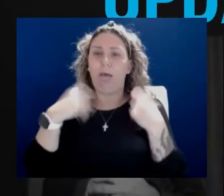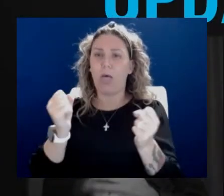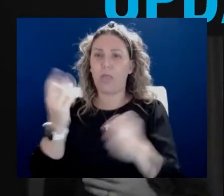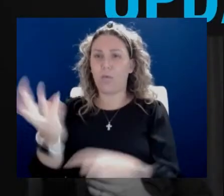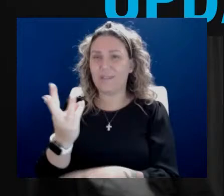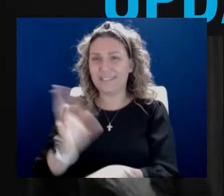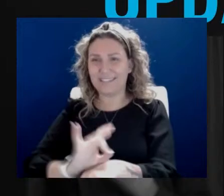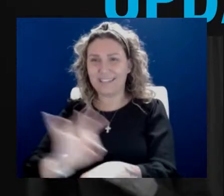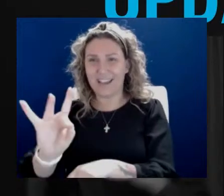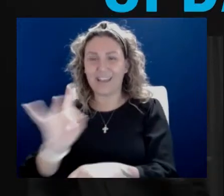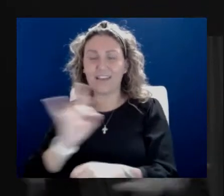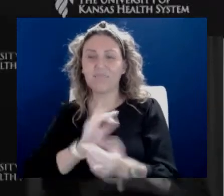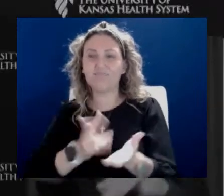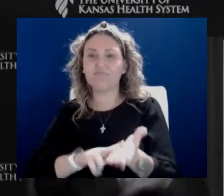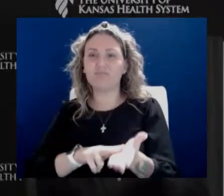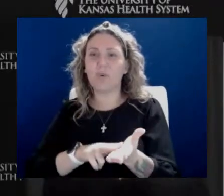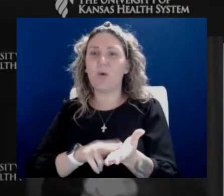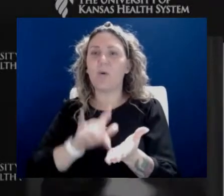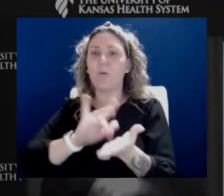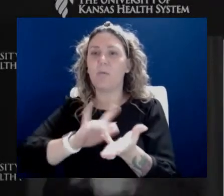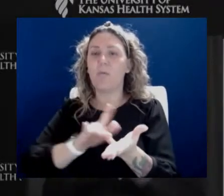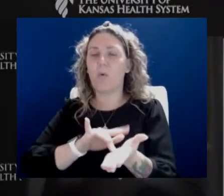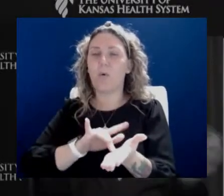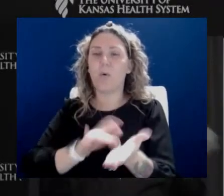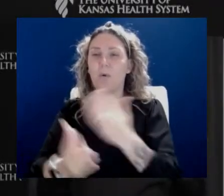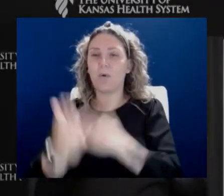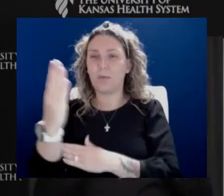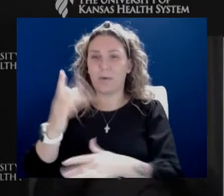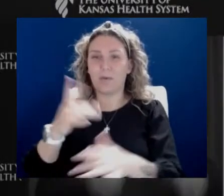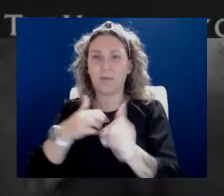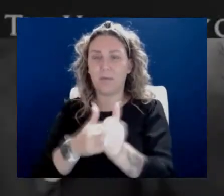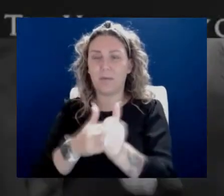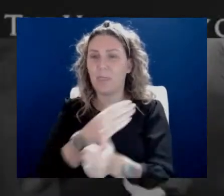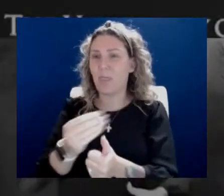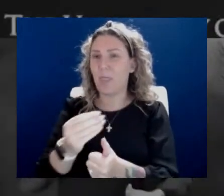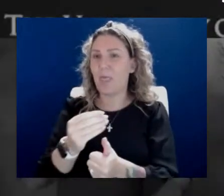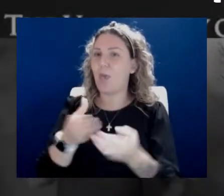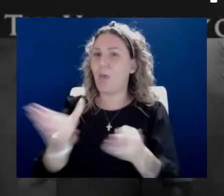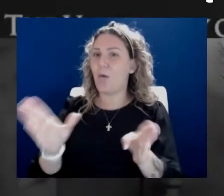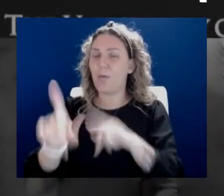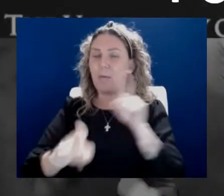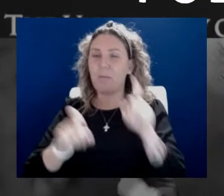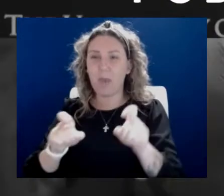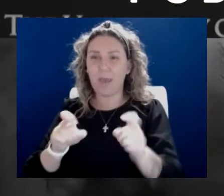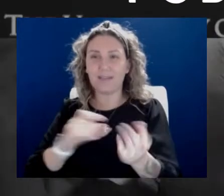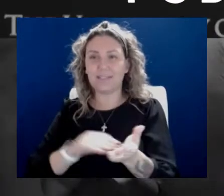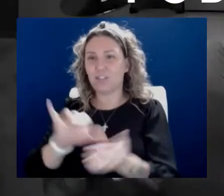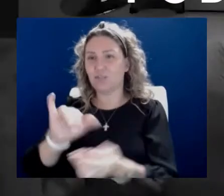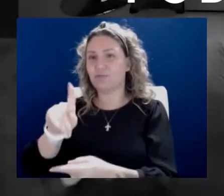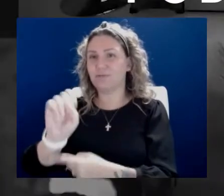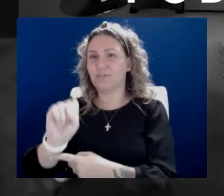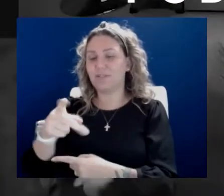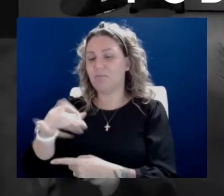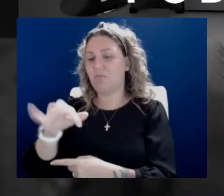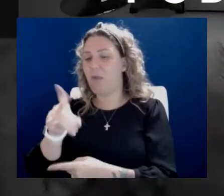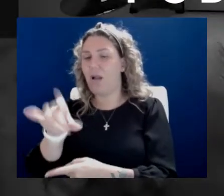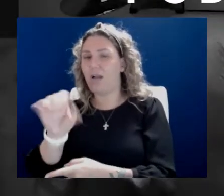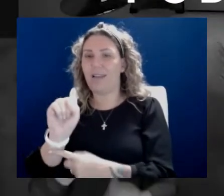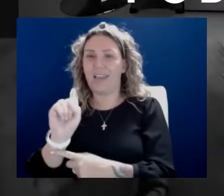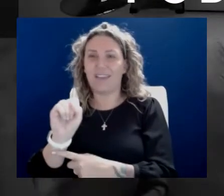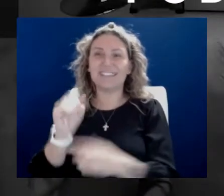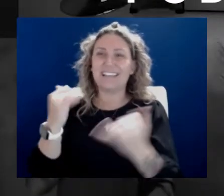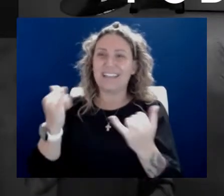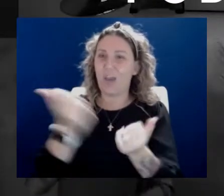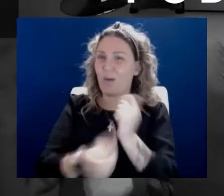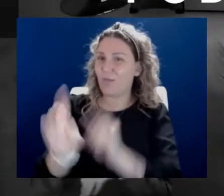Subscribe to our morning medical update and Open Mics with Dr. Stites podcasts. Now everywhere podcasts are available.